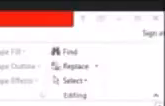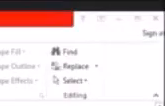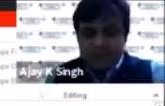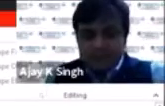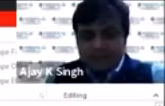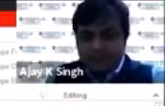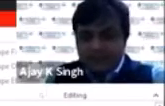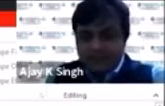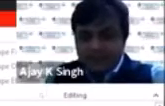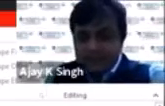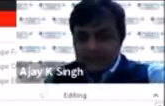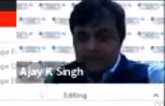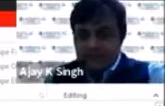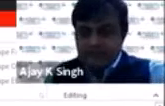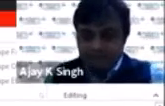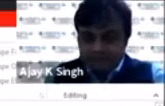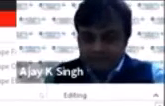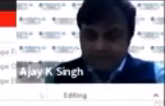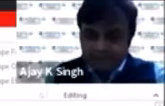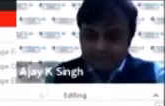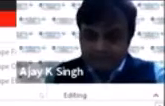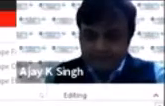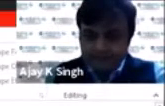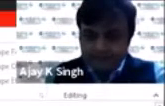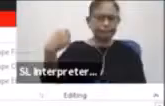So can you also see my screen, please?